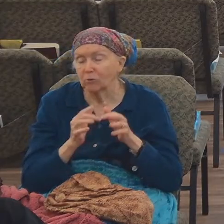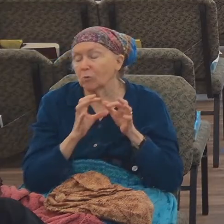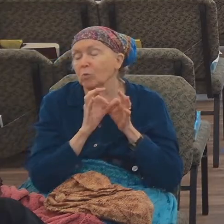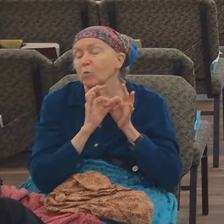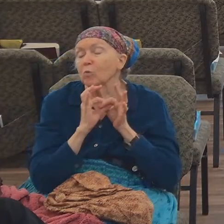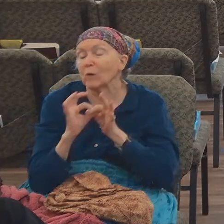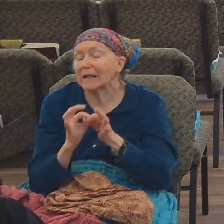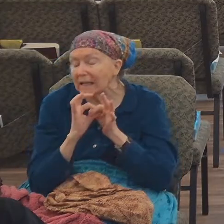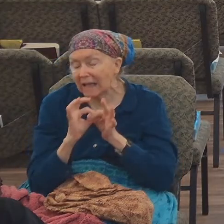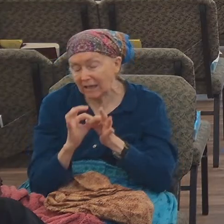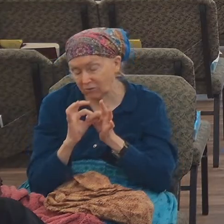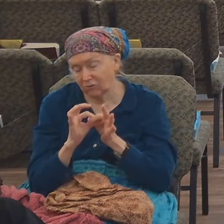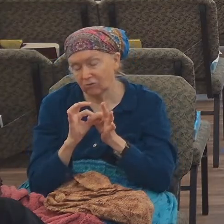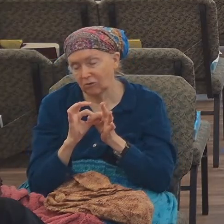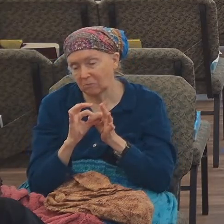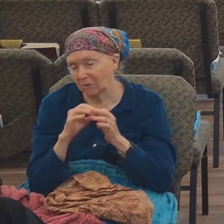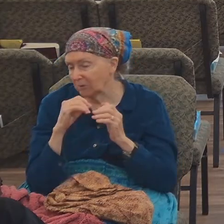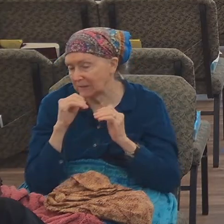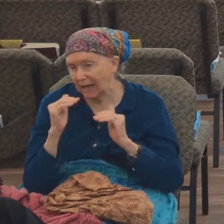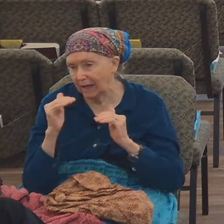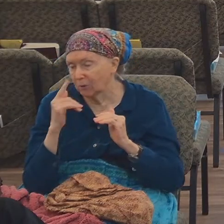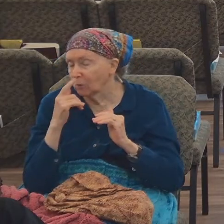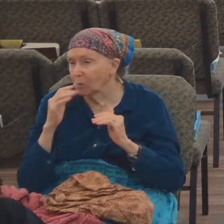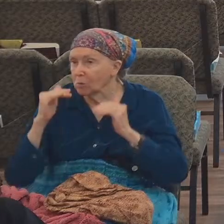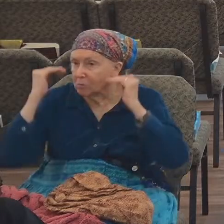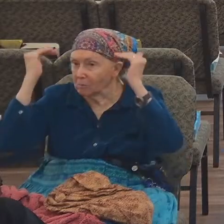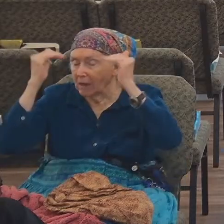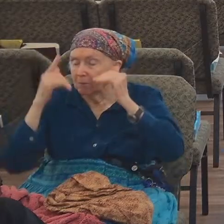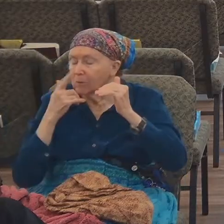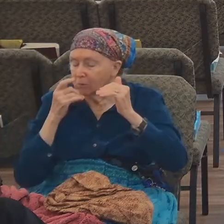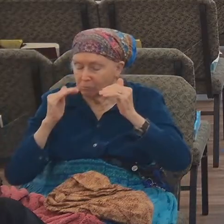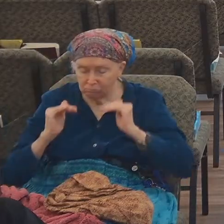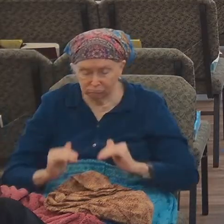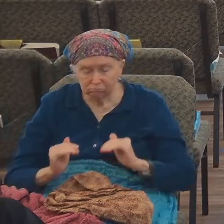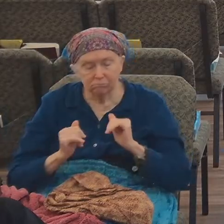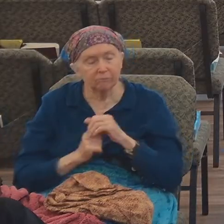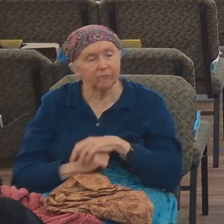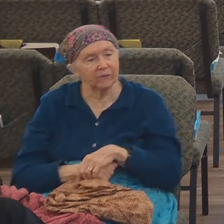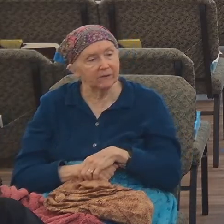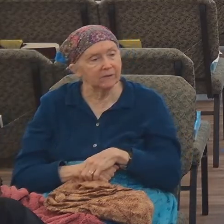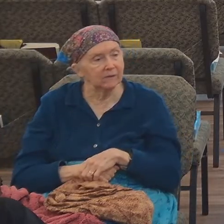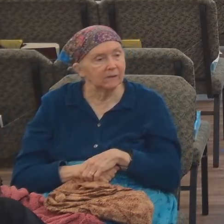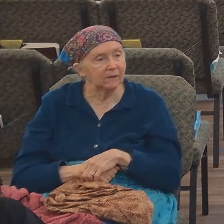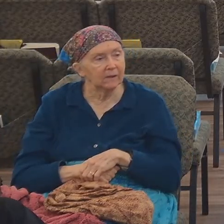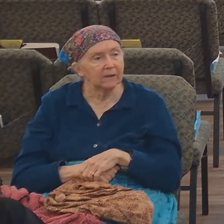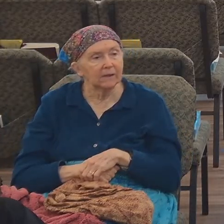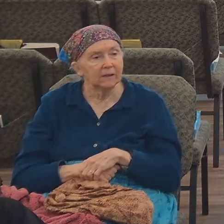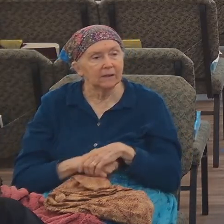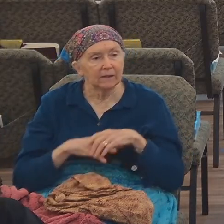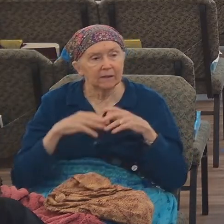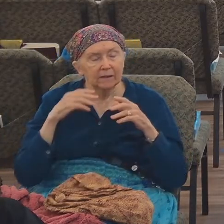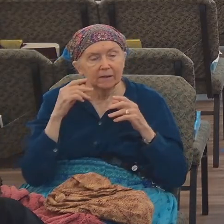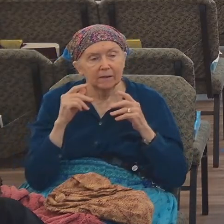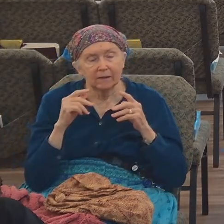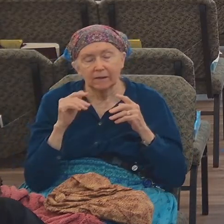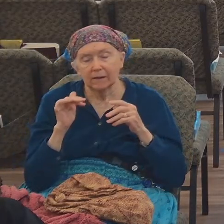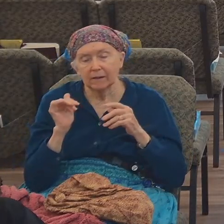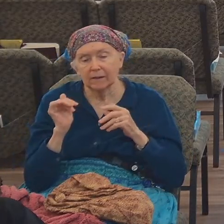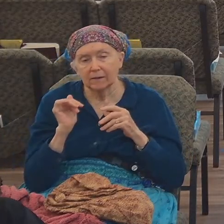It all comes back to that, right? It's like people over what?